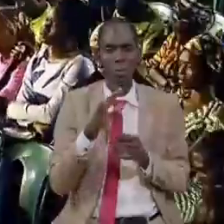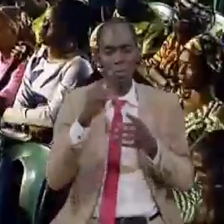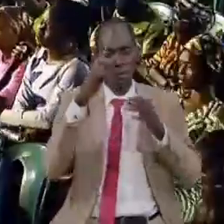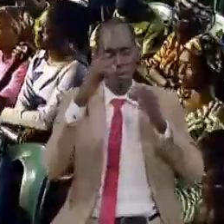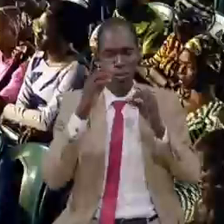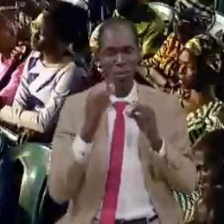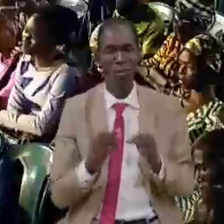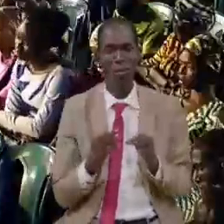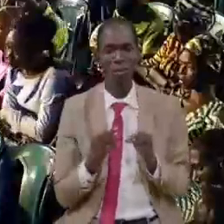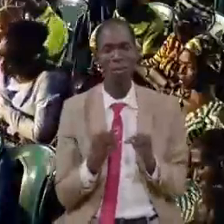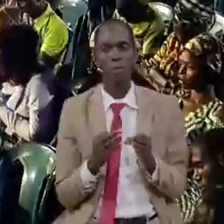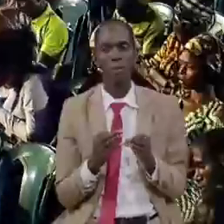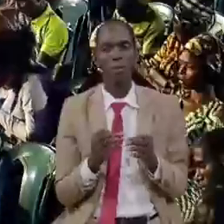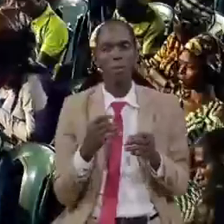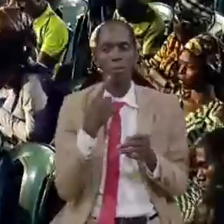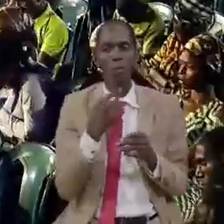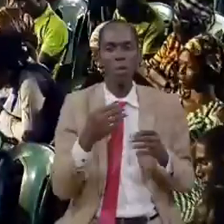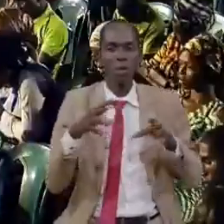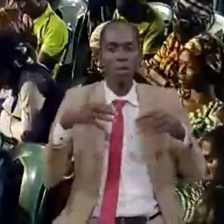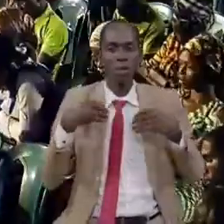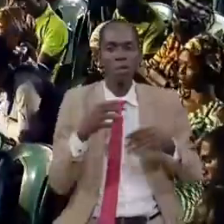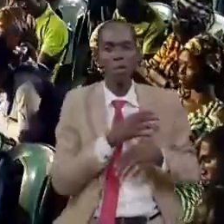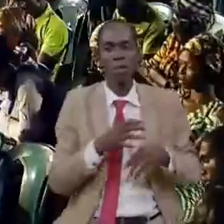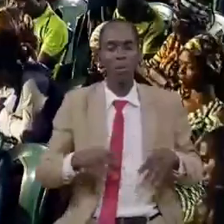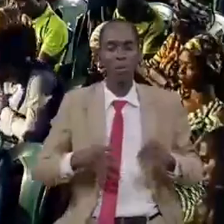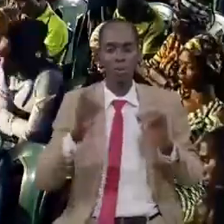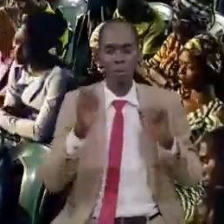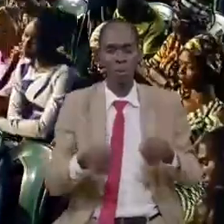name and your details to.